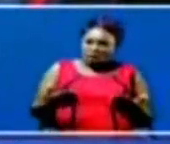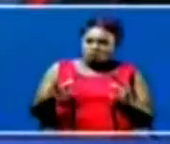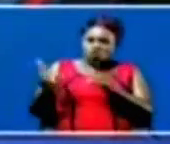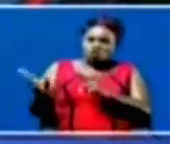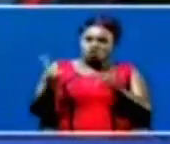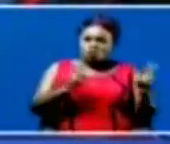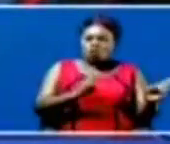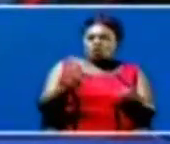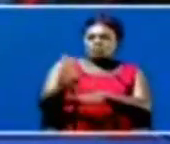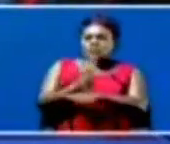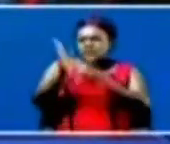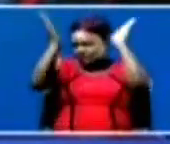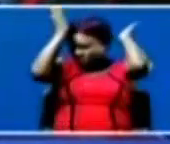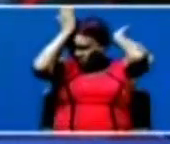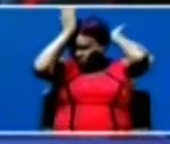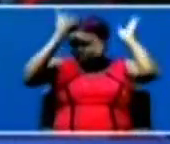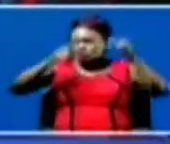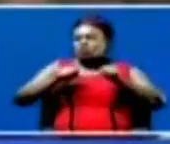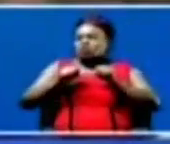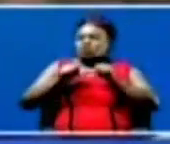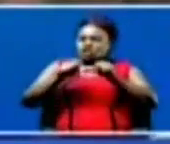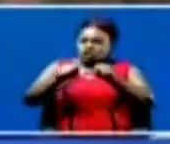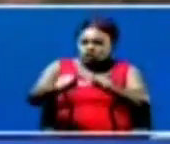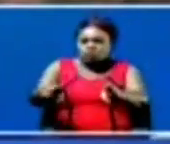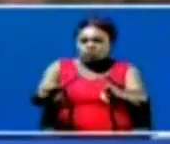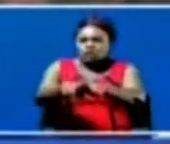bunge la kaunti ya Kakamega zitaendelea kama